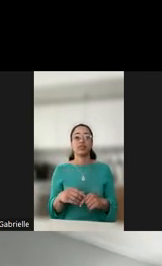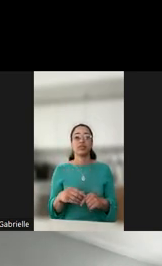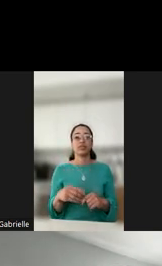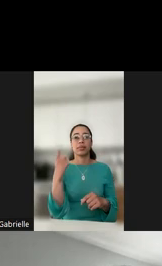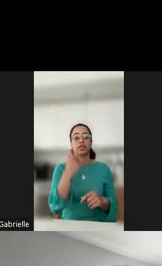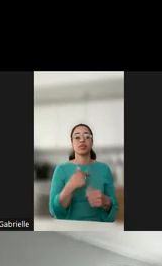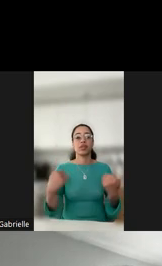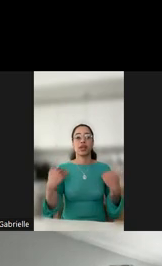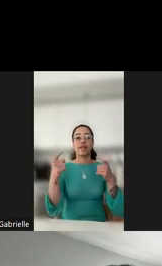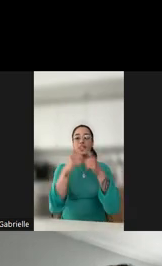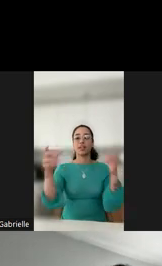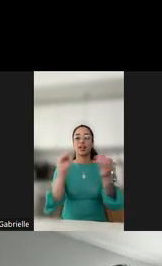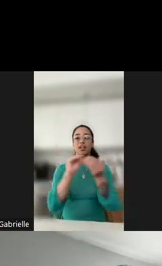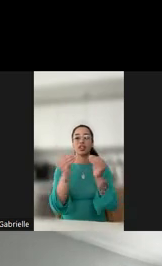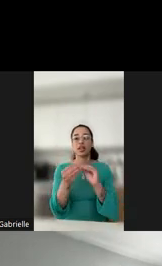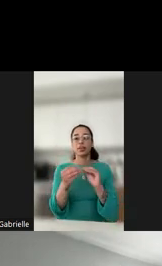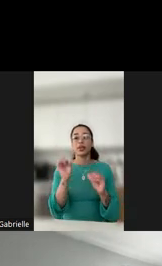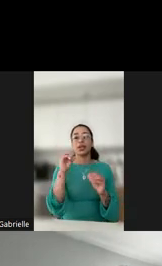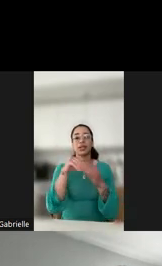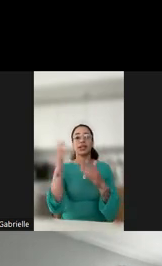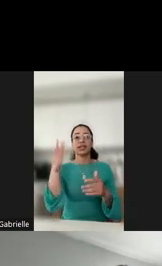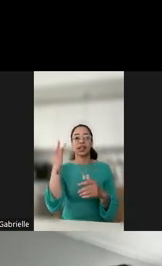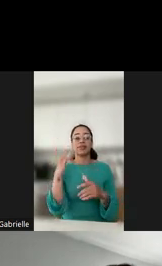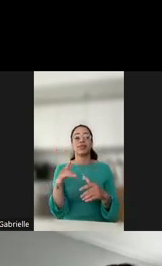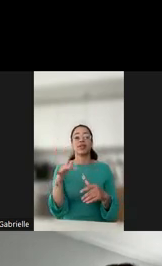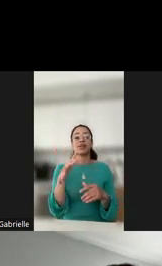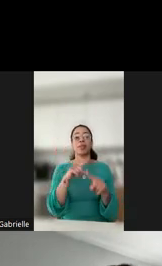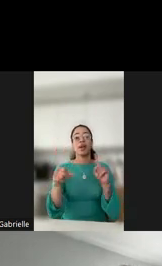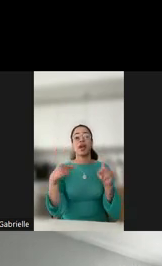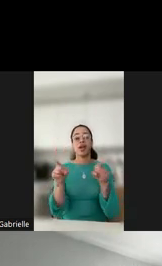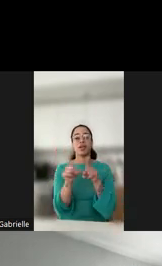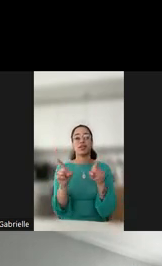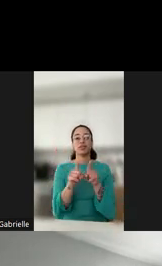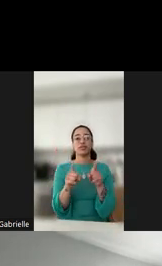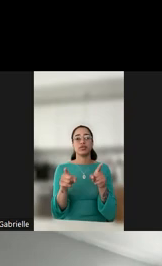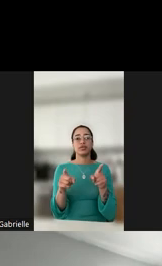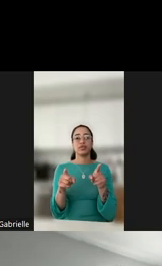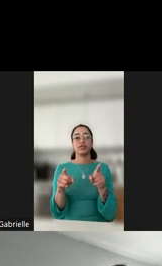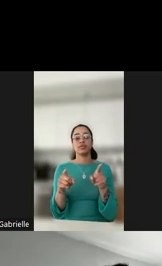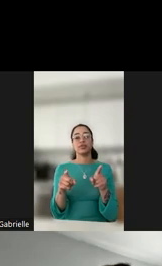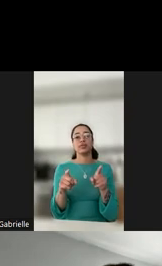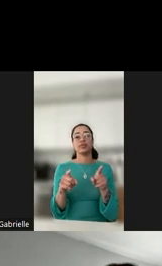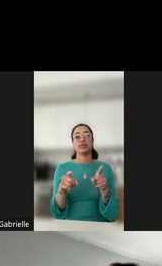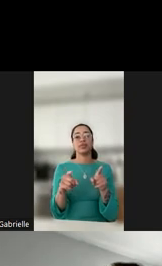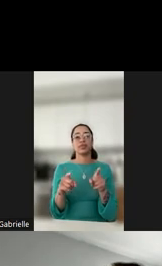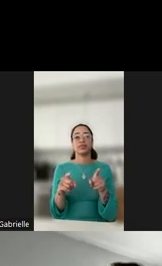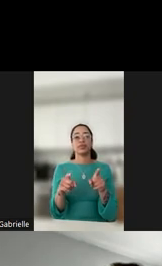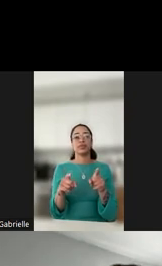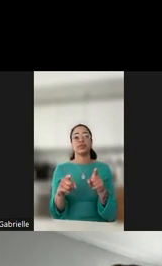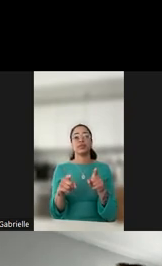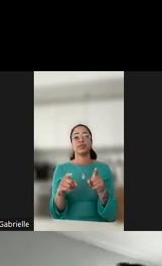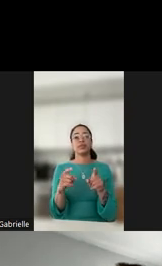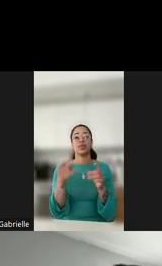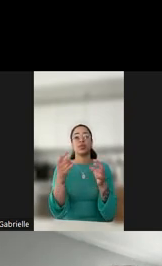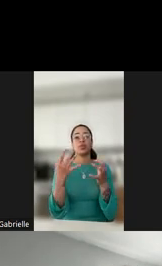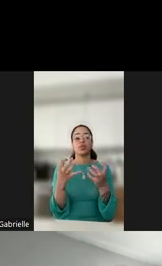Hmong in California. But I also would like to that. And also we'll go a little bit history about the Hmong Cultural Center, and